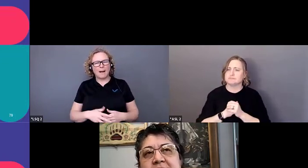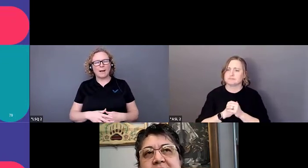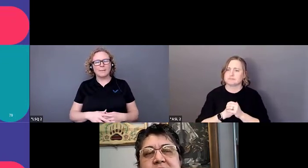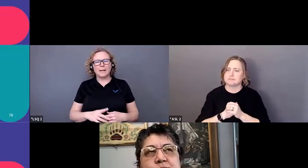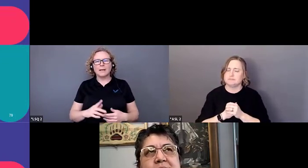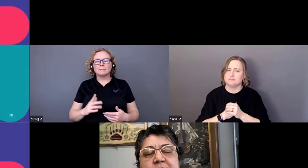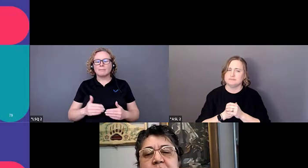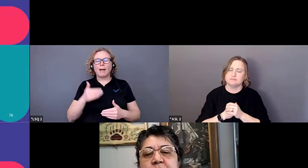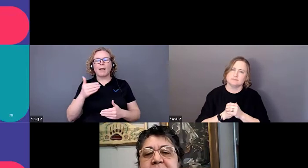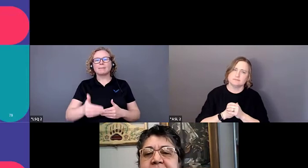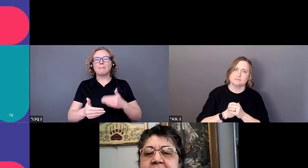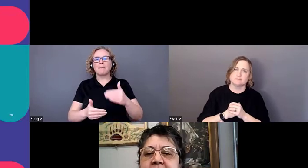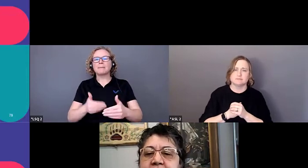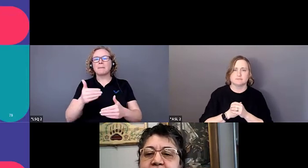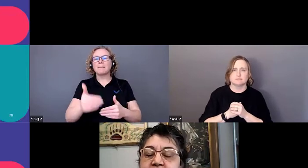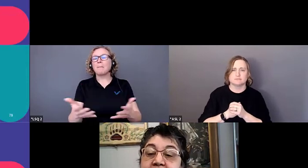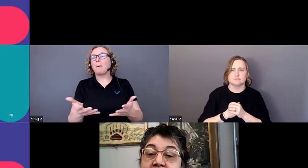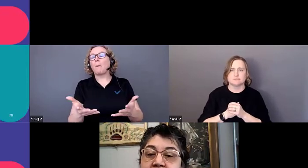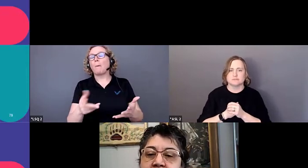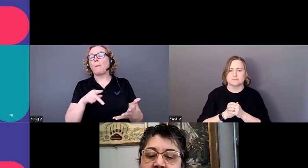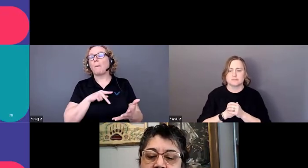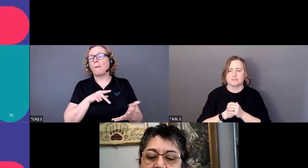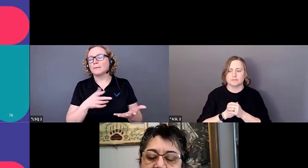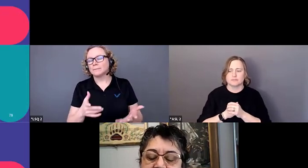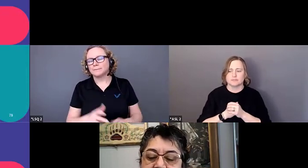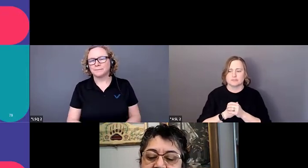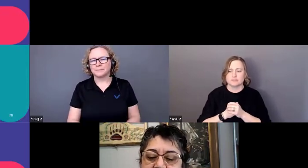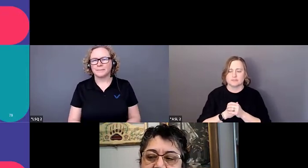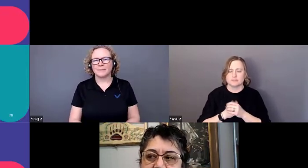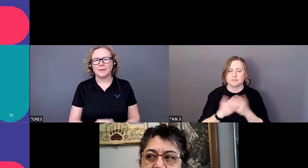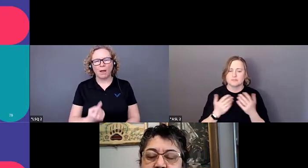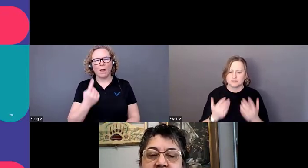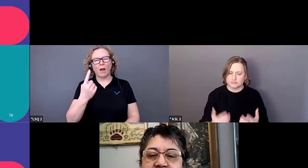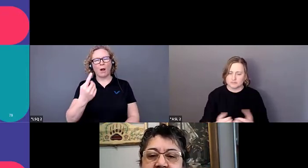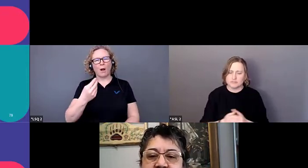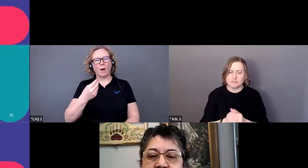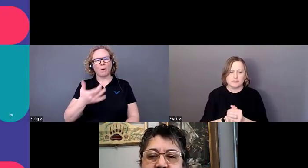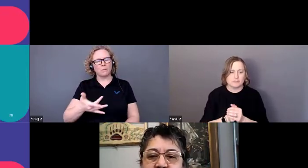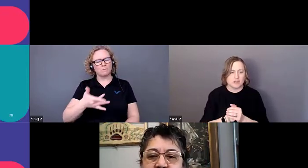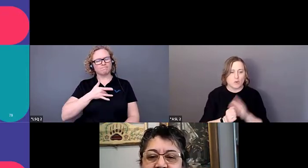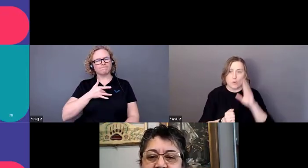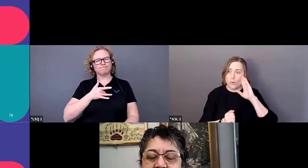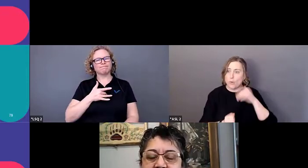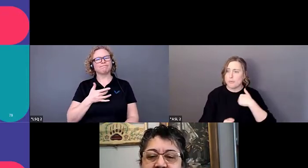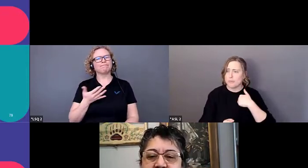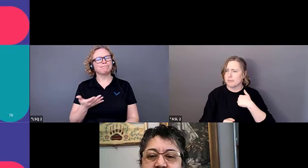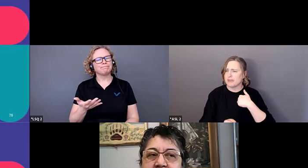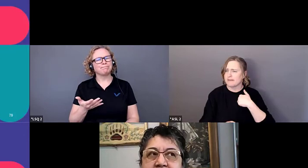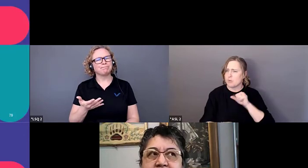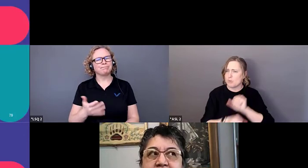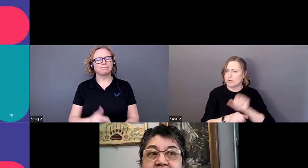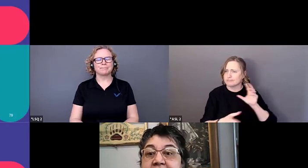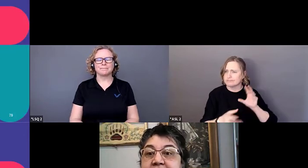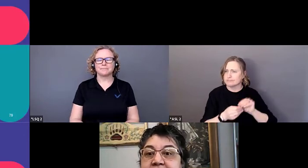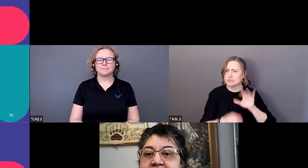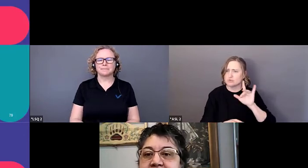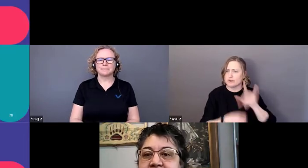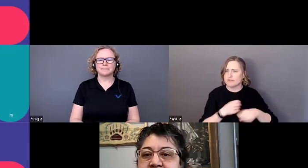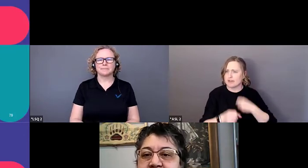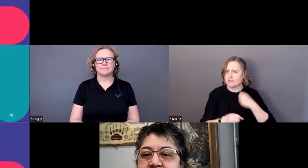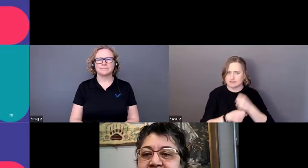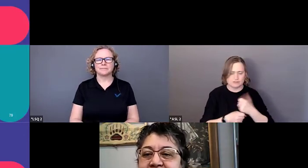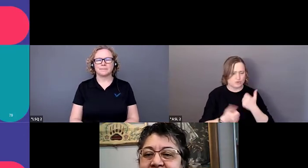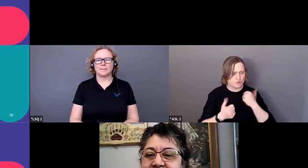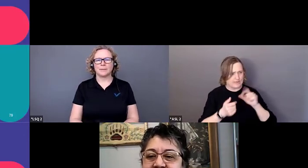of the things that's really been resonating for me, as I've had a 25-year career in trying to change